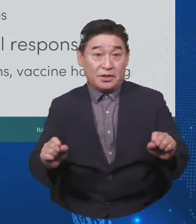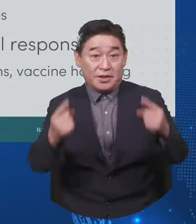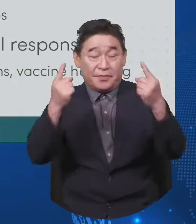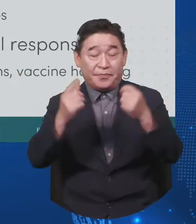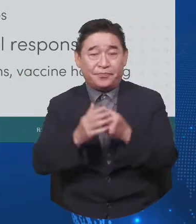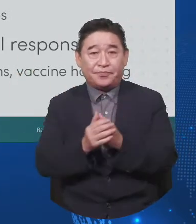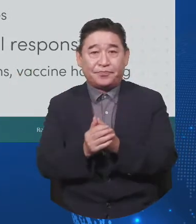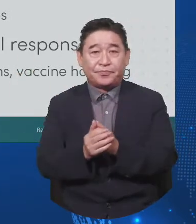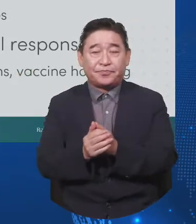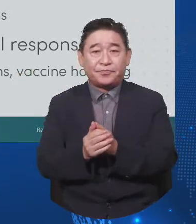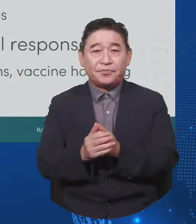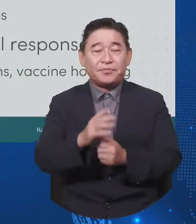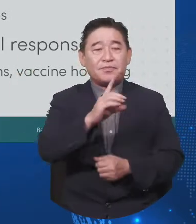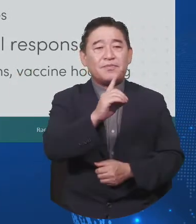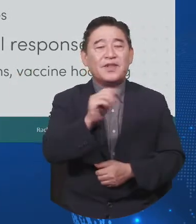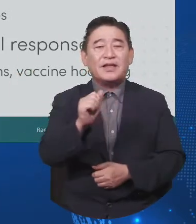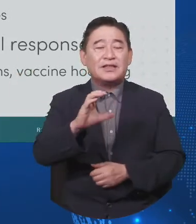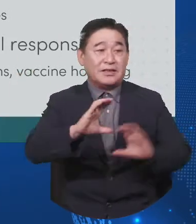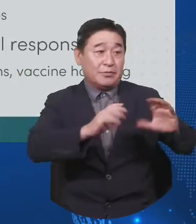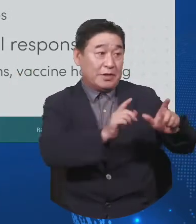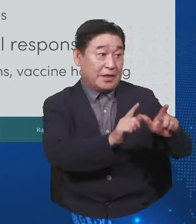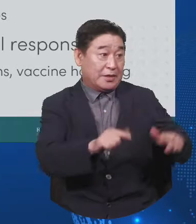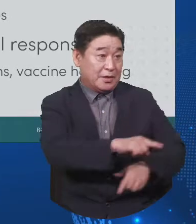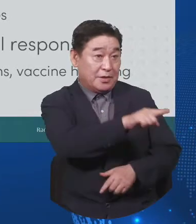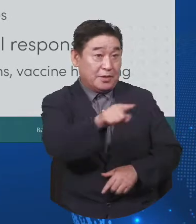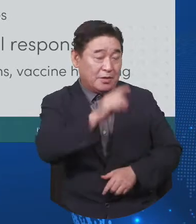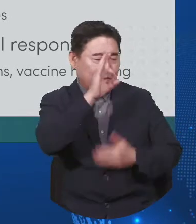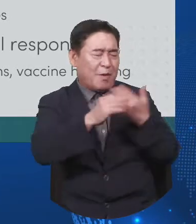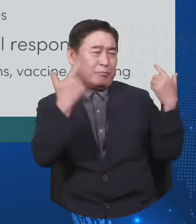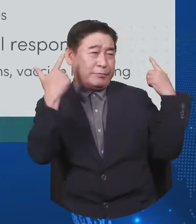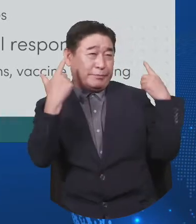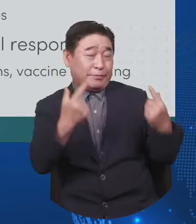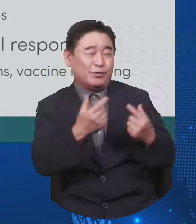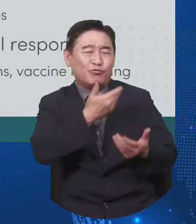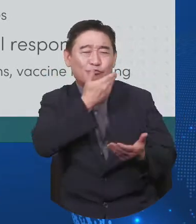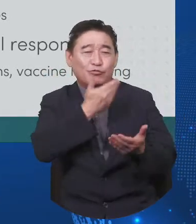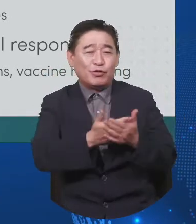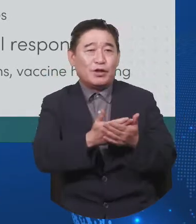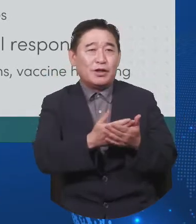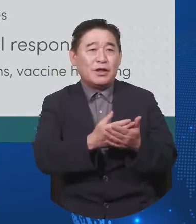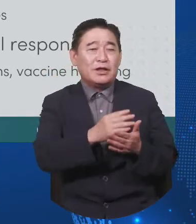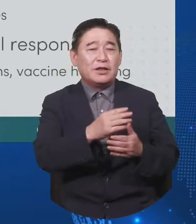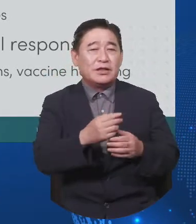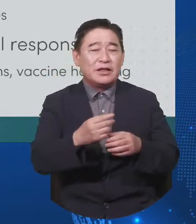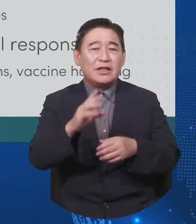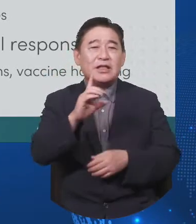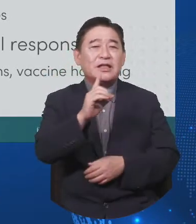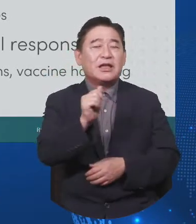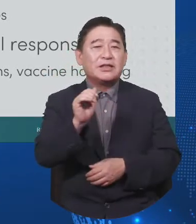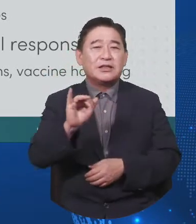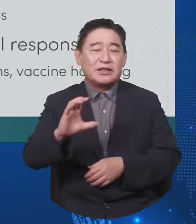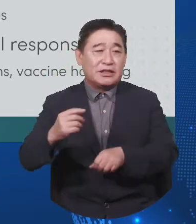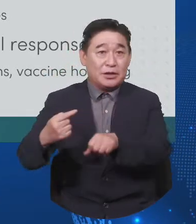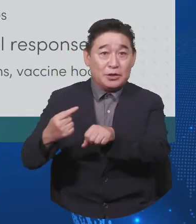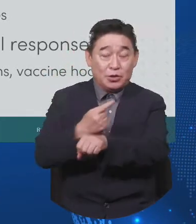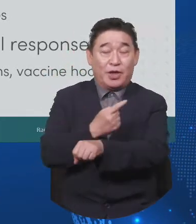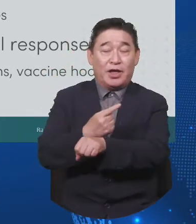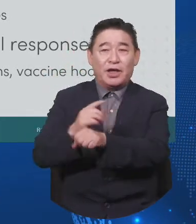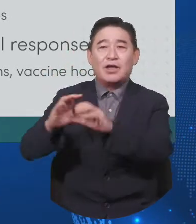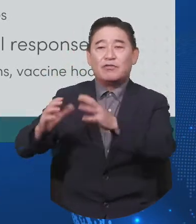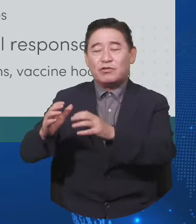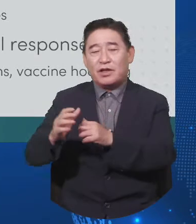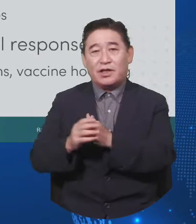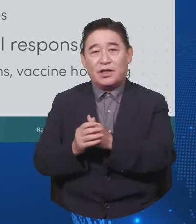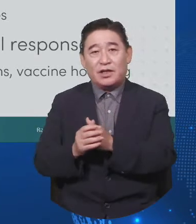of DAC countries failing to participate in key non-DAC-led initiatives, such as the CTAP Technology Access Initiative launched by